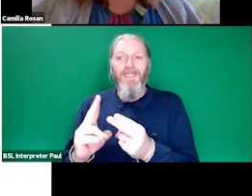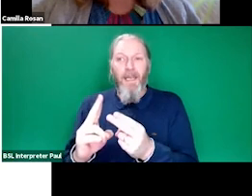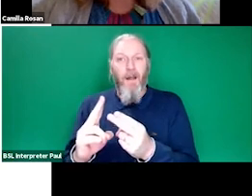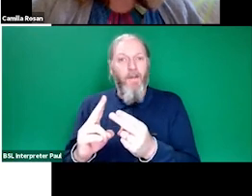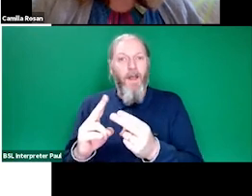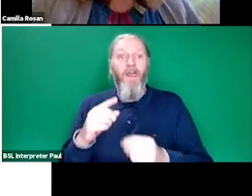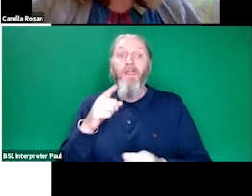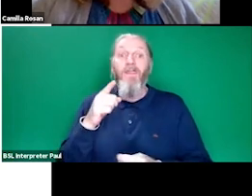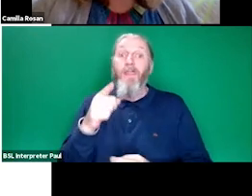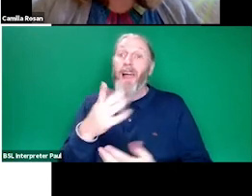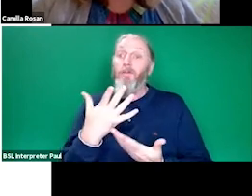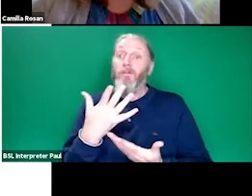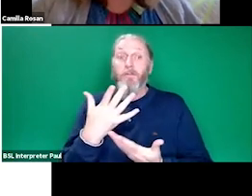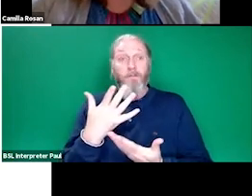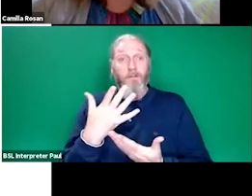going to be